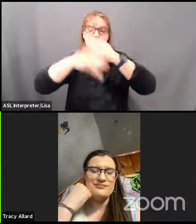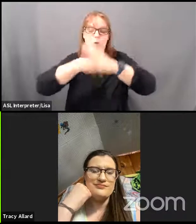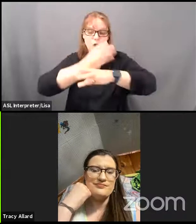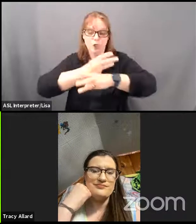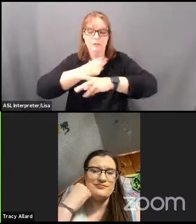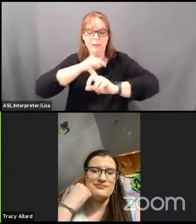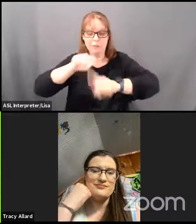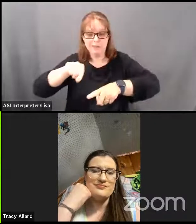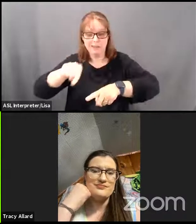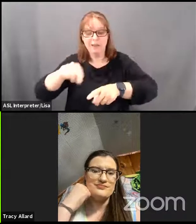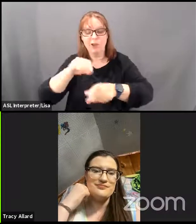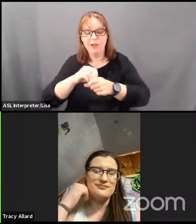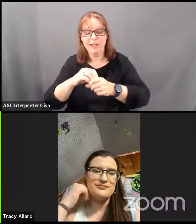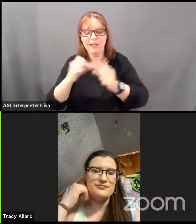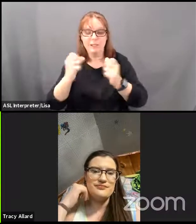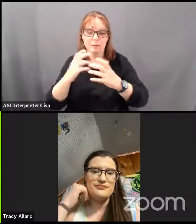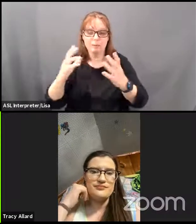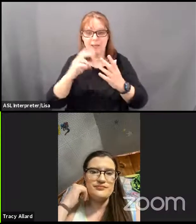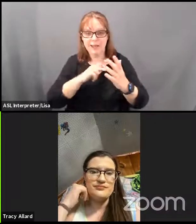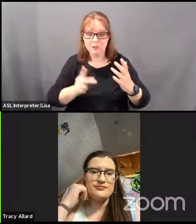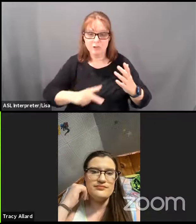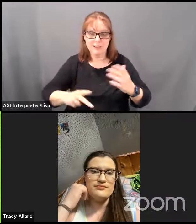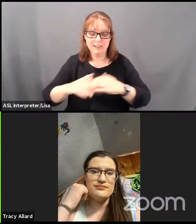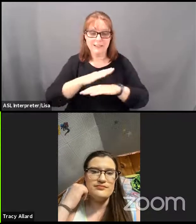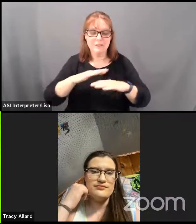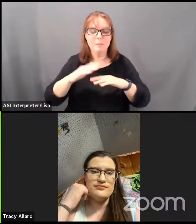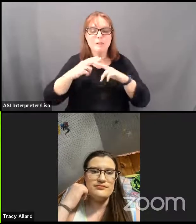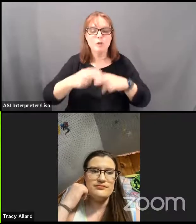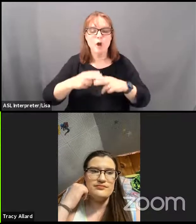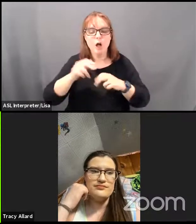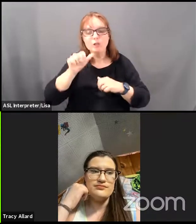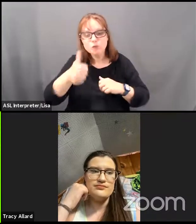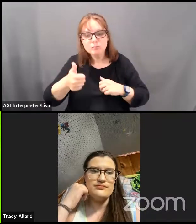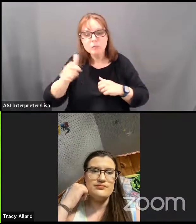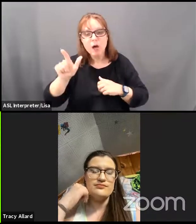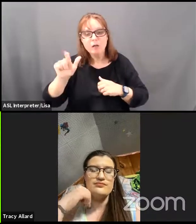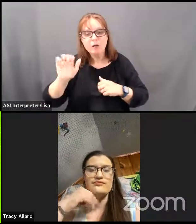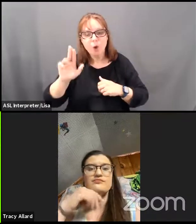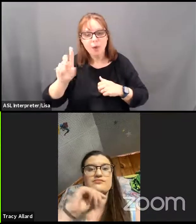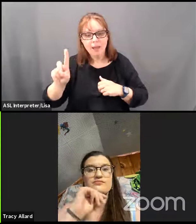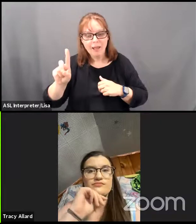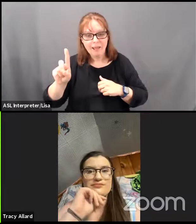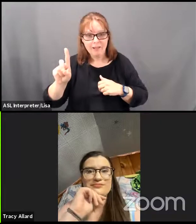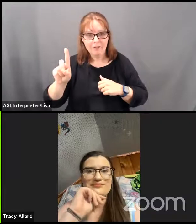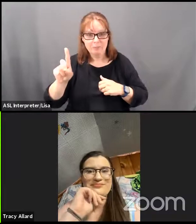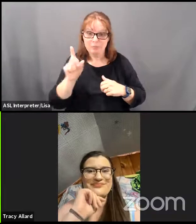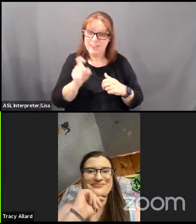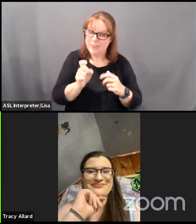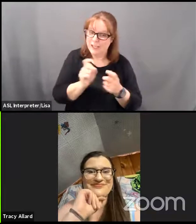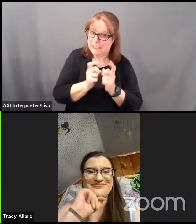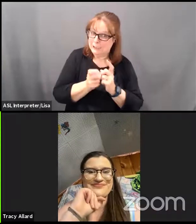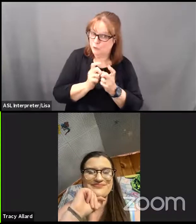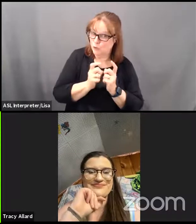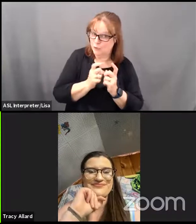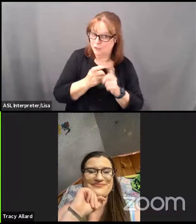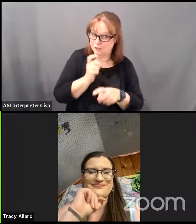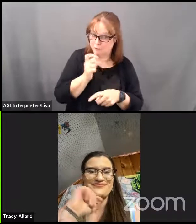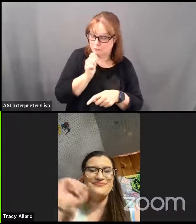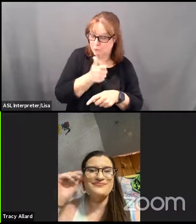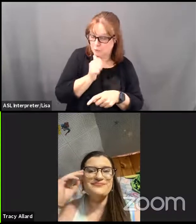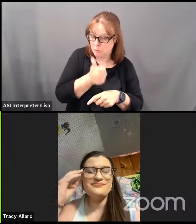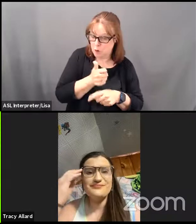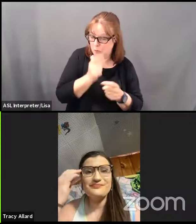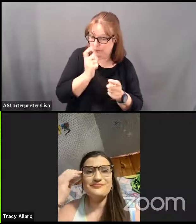we're in the Magic Kingdom. And they have this area called Tomorrowland. And I think Disneyland needs to update Tomorrowland because everything in Tomorrowland is happening